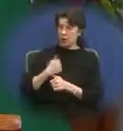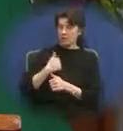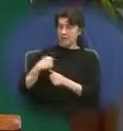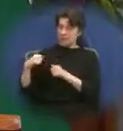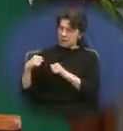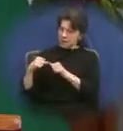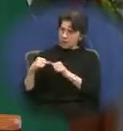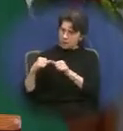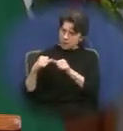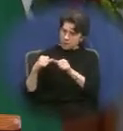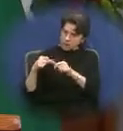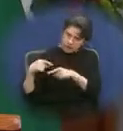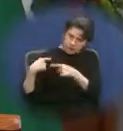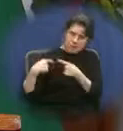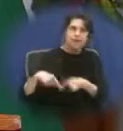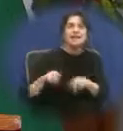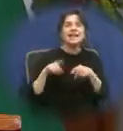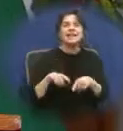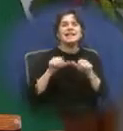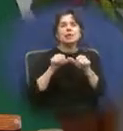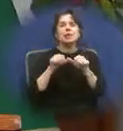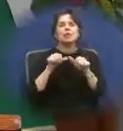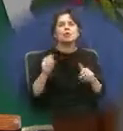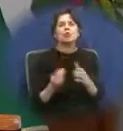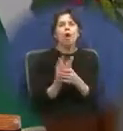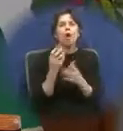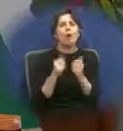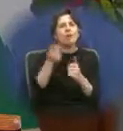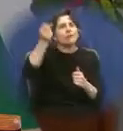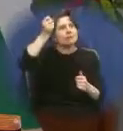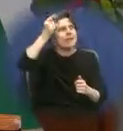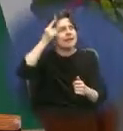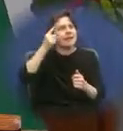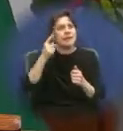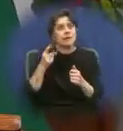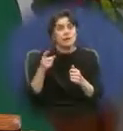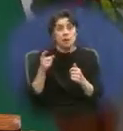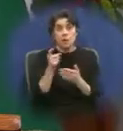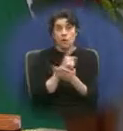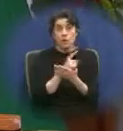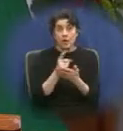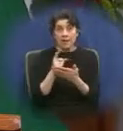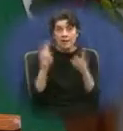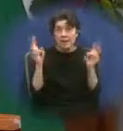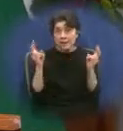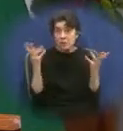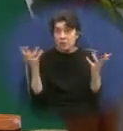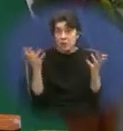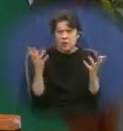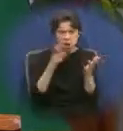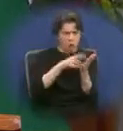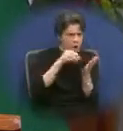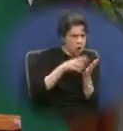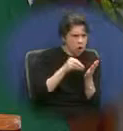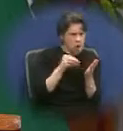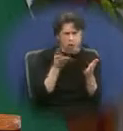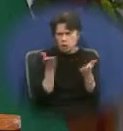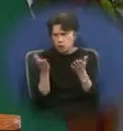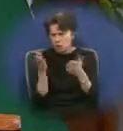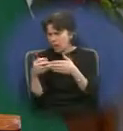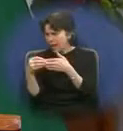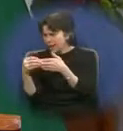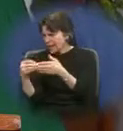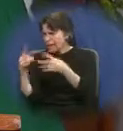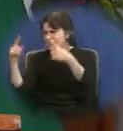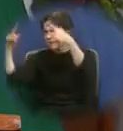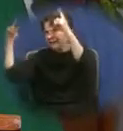grow in that goodness. And the theme of Catholic Schools this week is to learn, to serve, to lead, and to